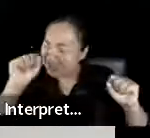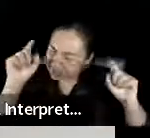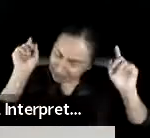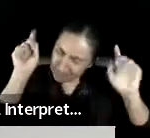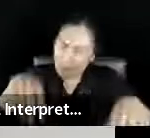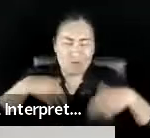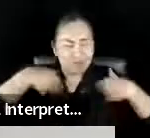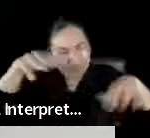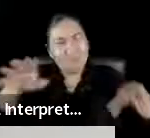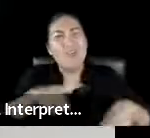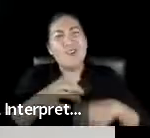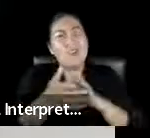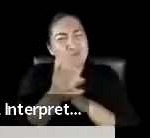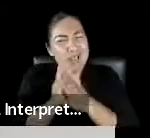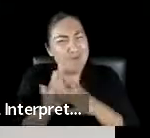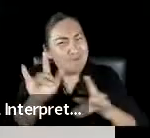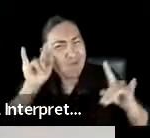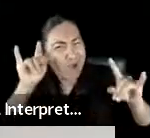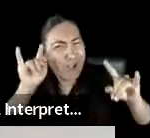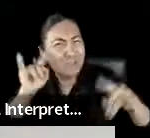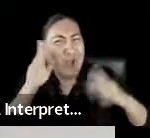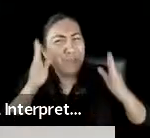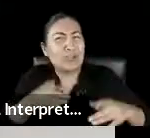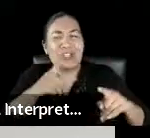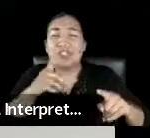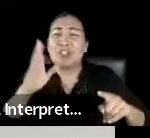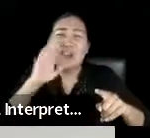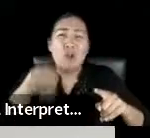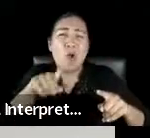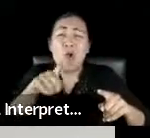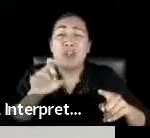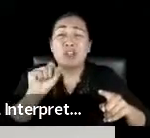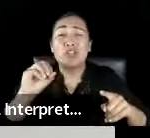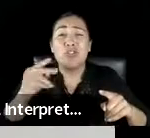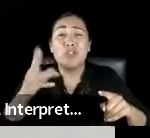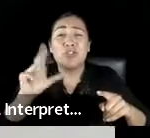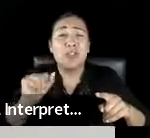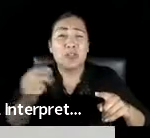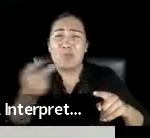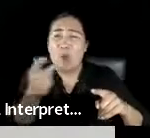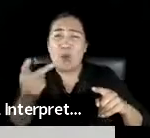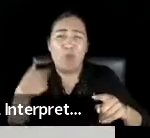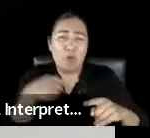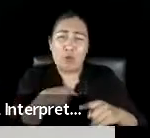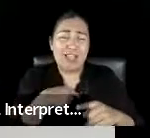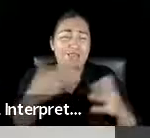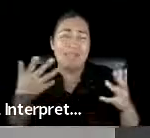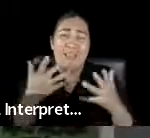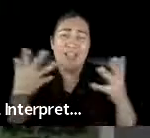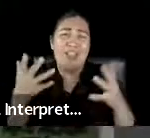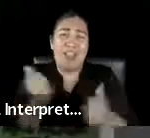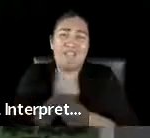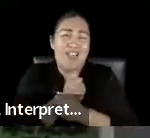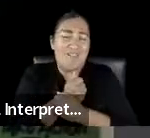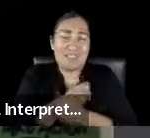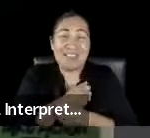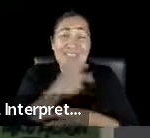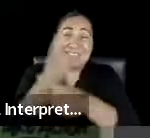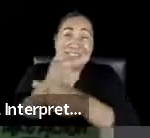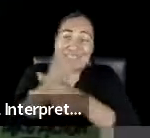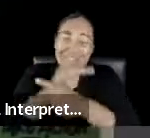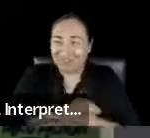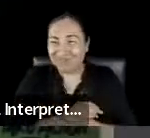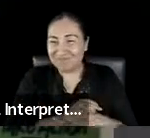star, and just know that you and Sophia have nothing but love from the Directing Change team. Thank you. All right, take care,